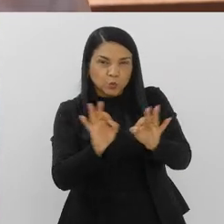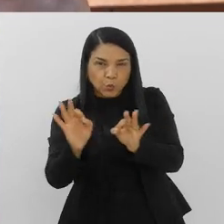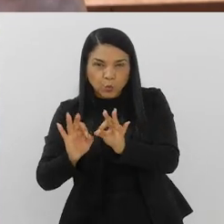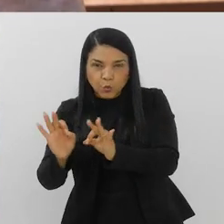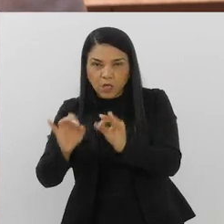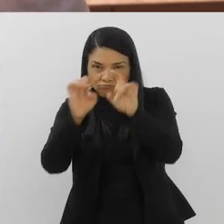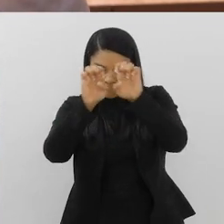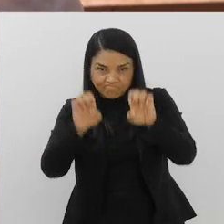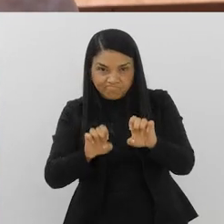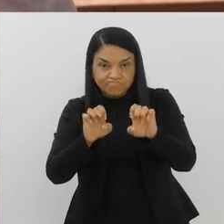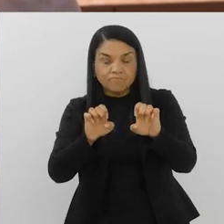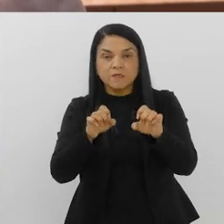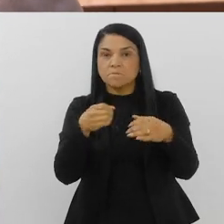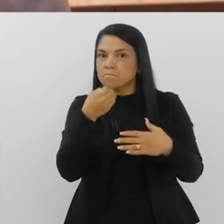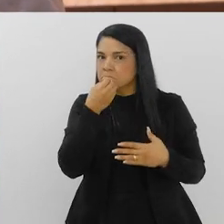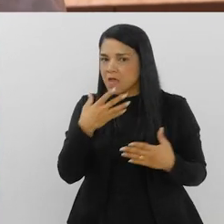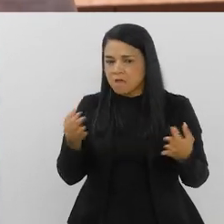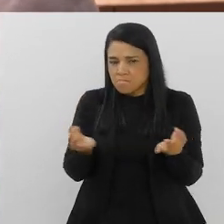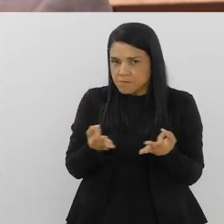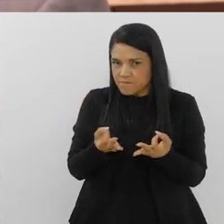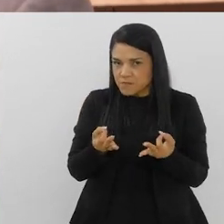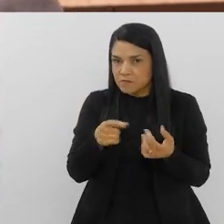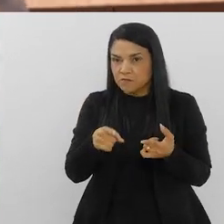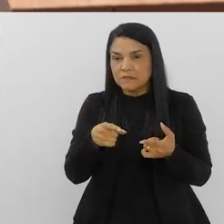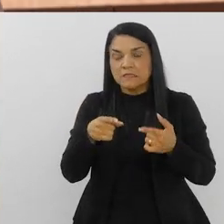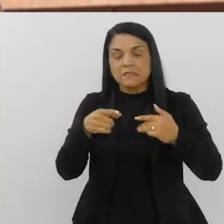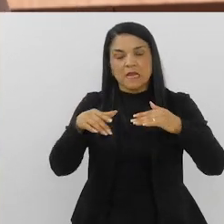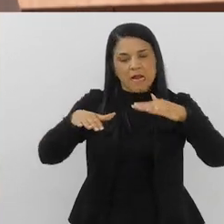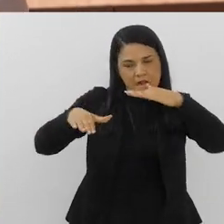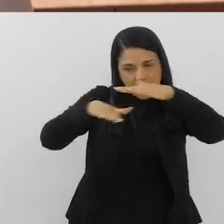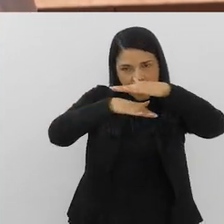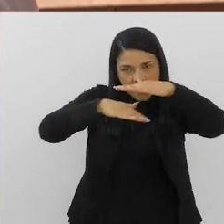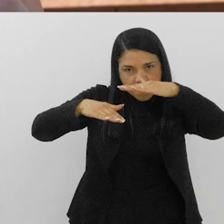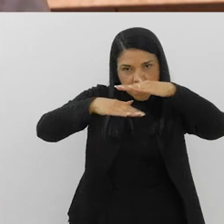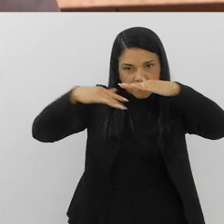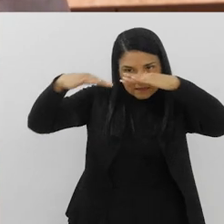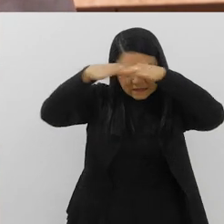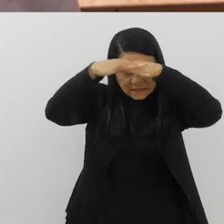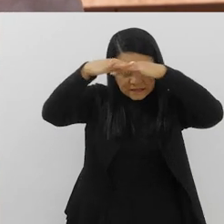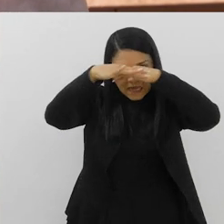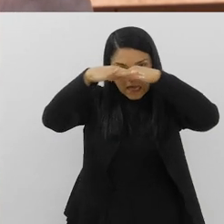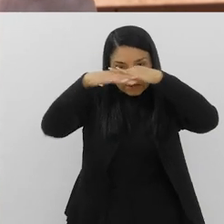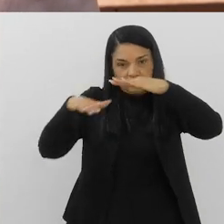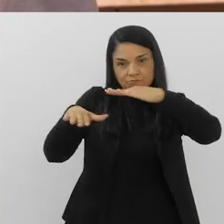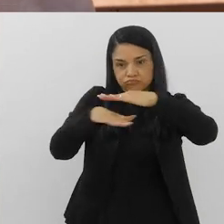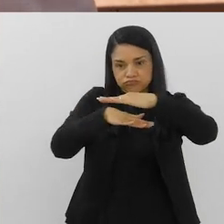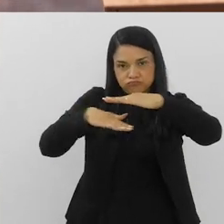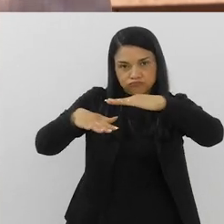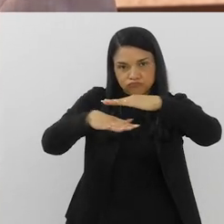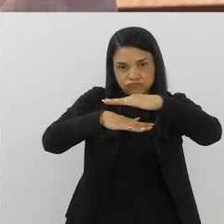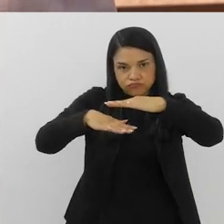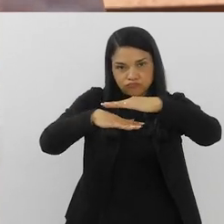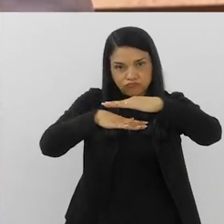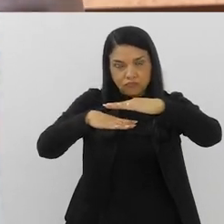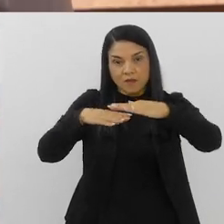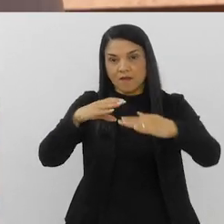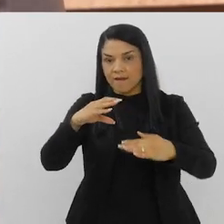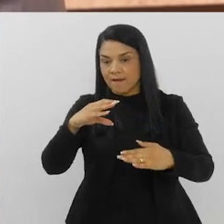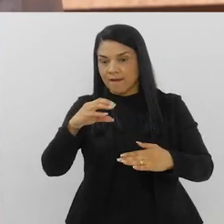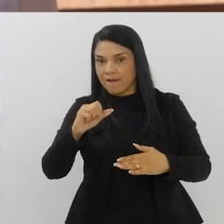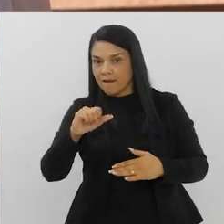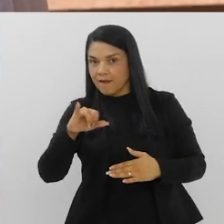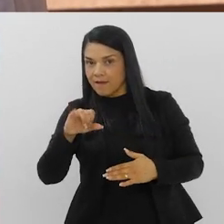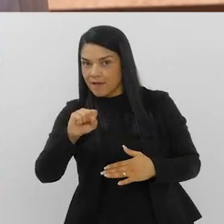And between the city and the Casio